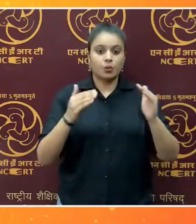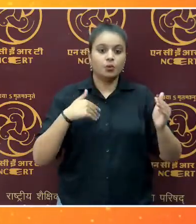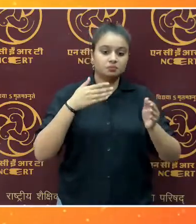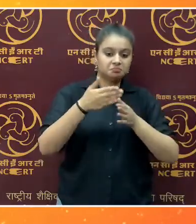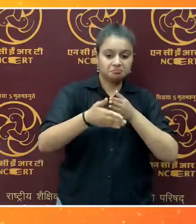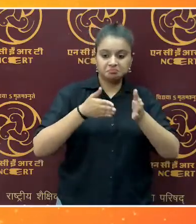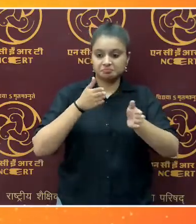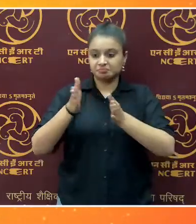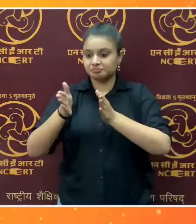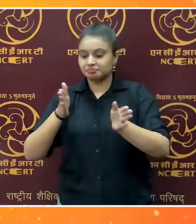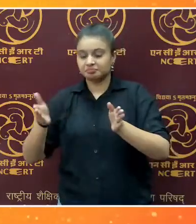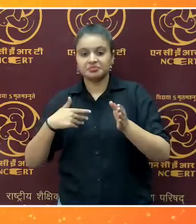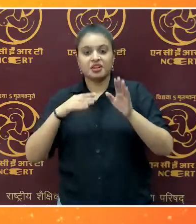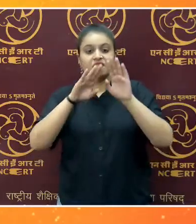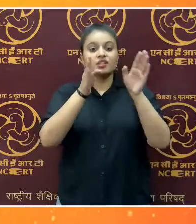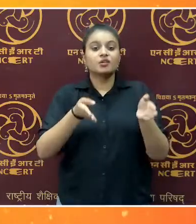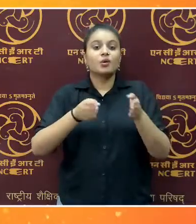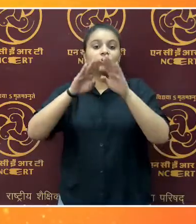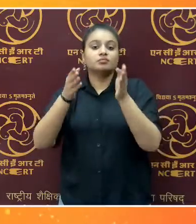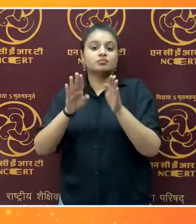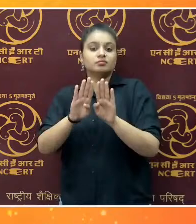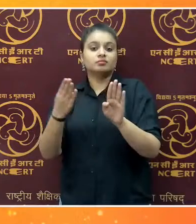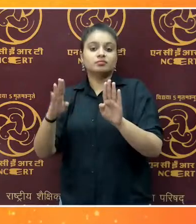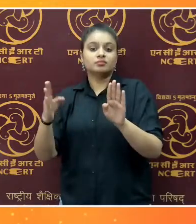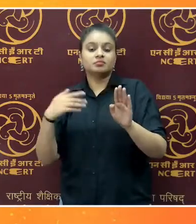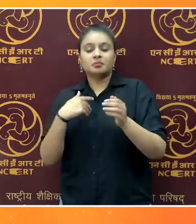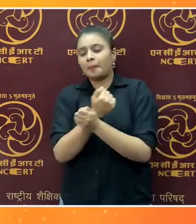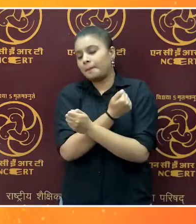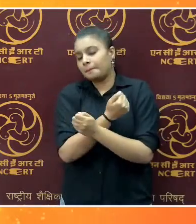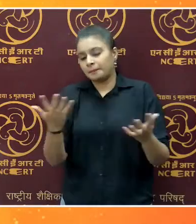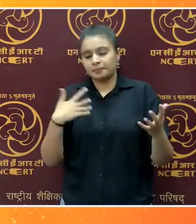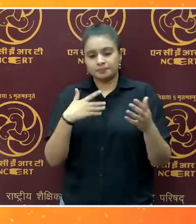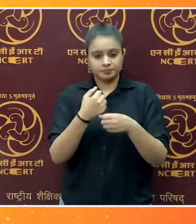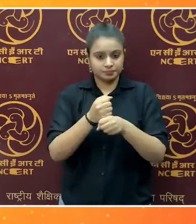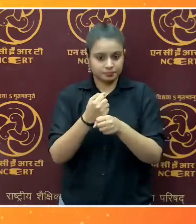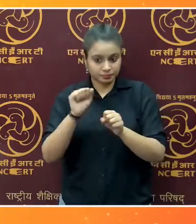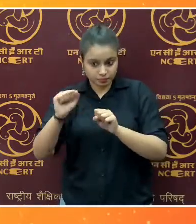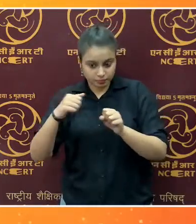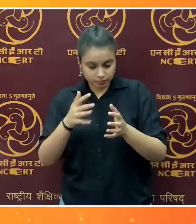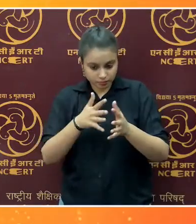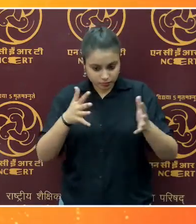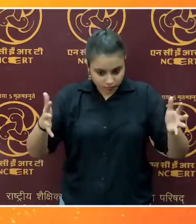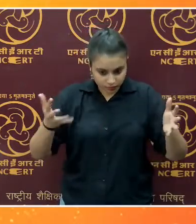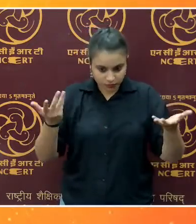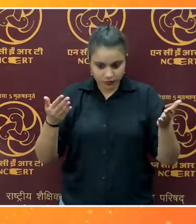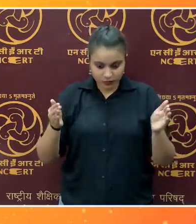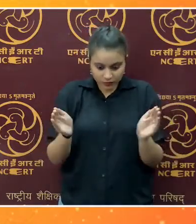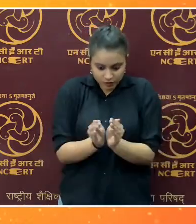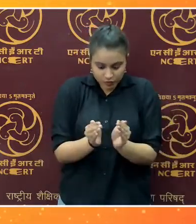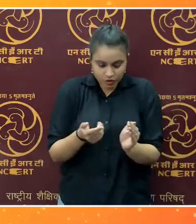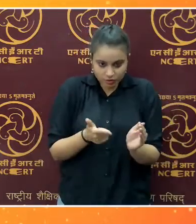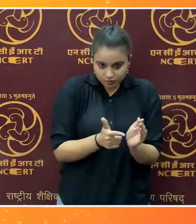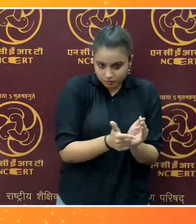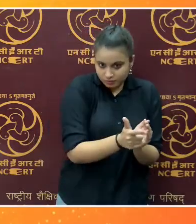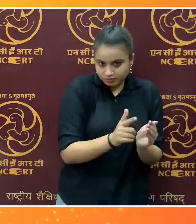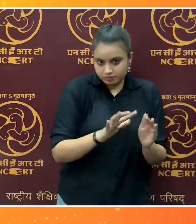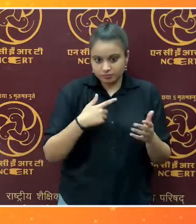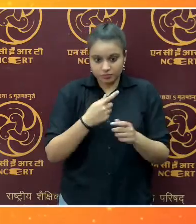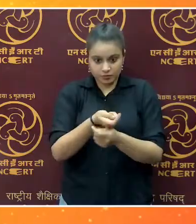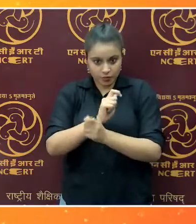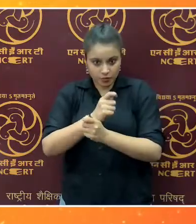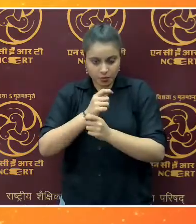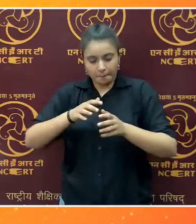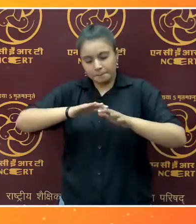different doors for different As animals. per their sizes. As per their sizes. So the mouses had small tunnels, horses had